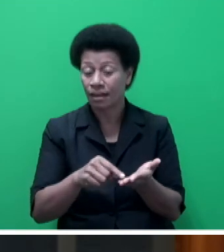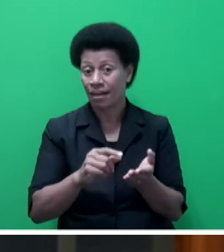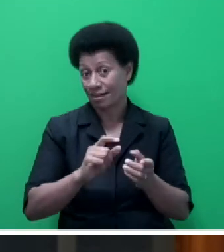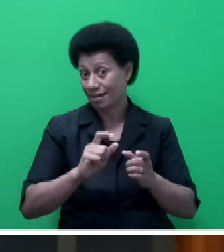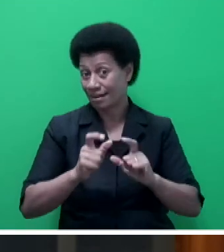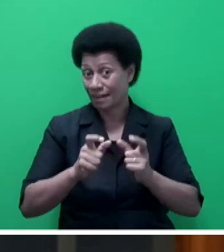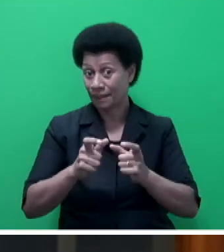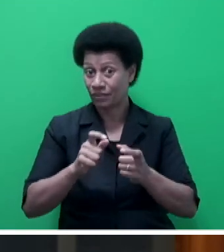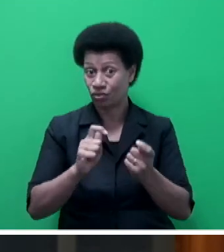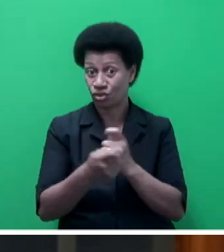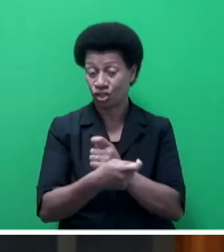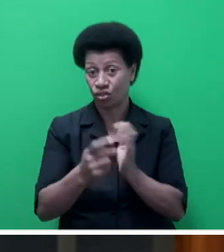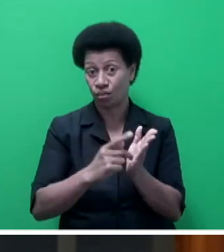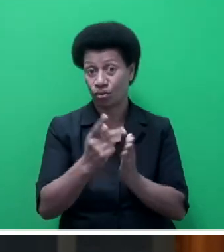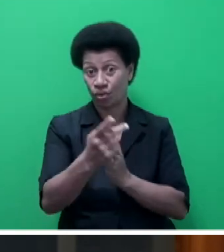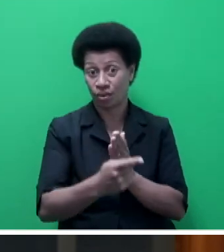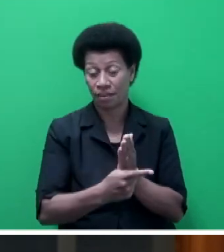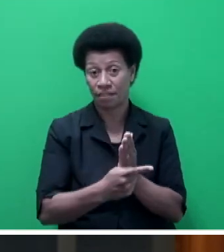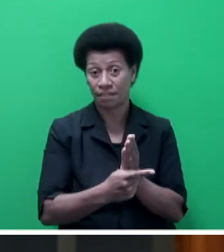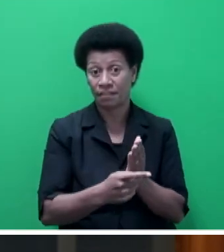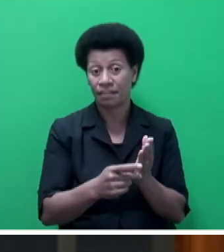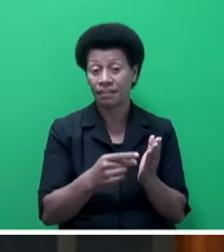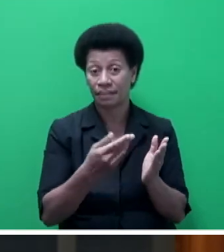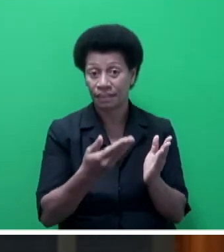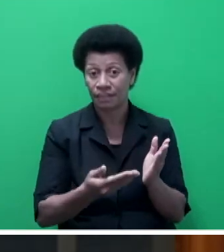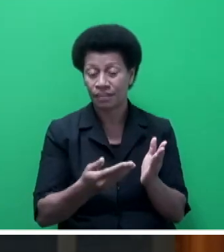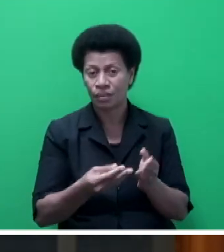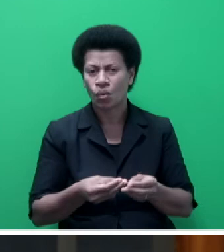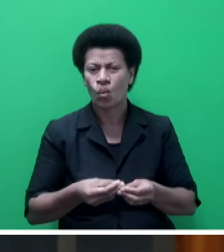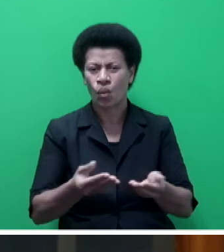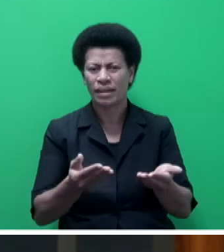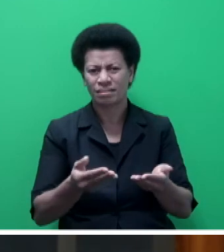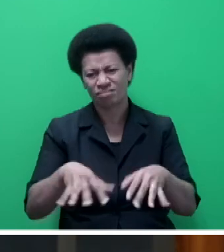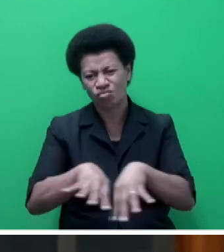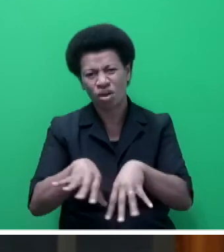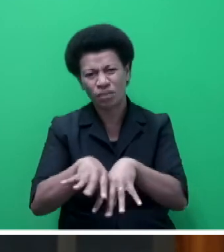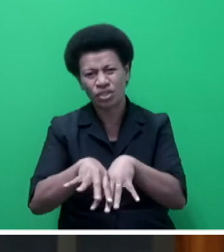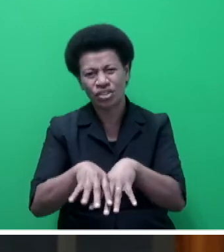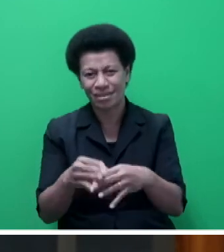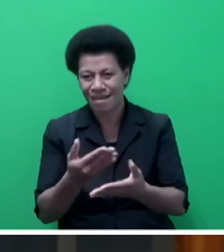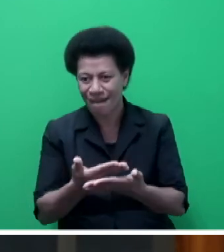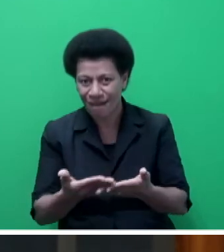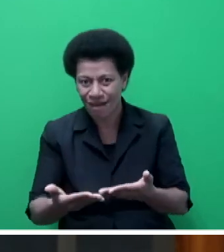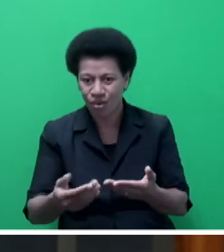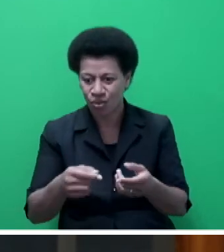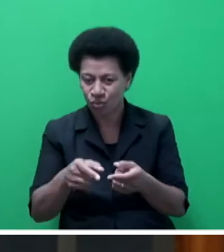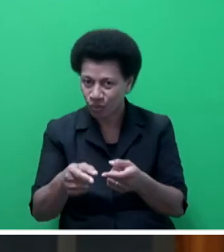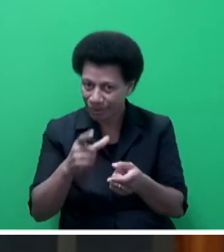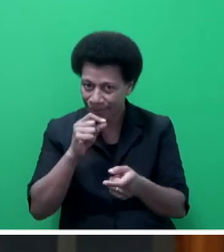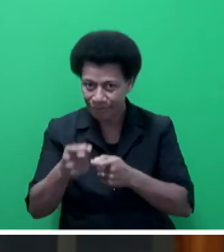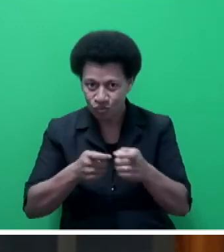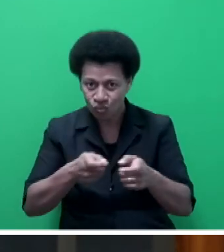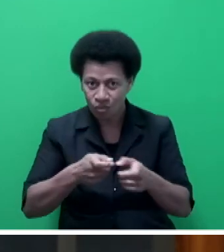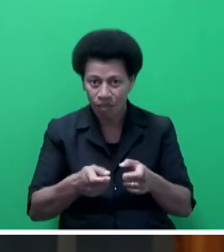such as Youth Coast Care Club, Waste Care and Management, and our new Certificate 1 in Resilience